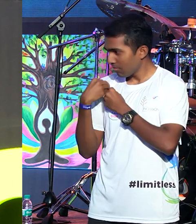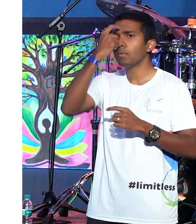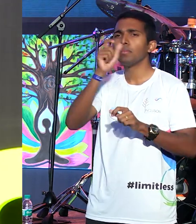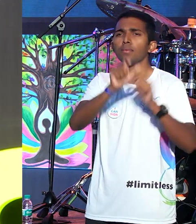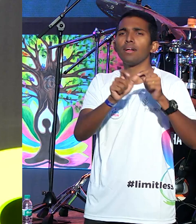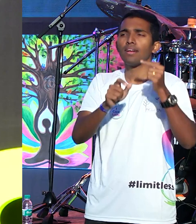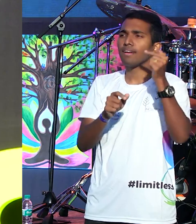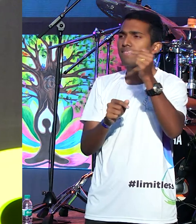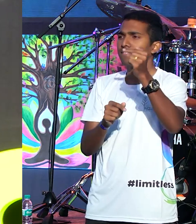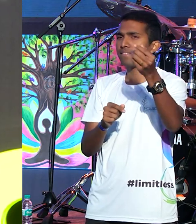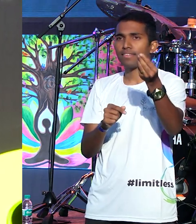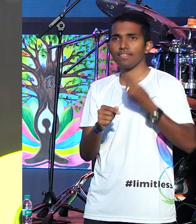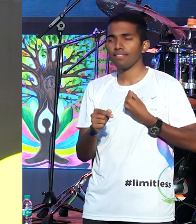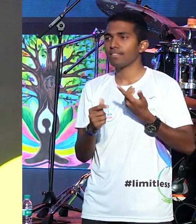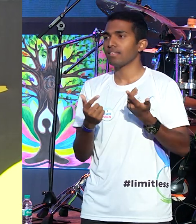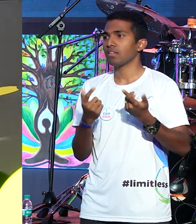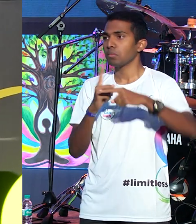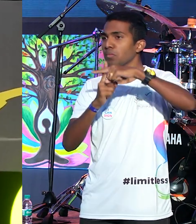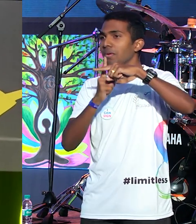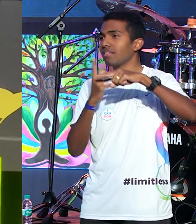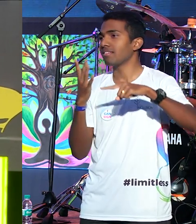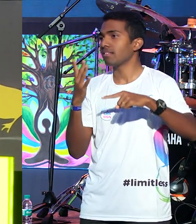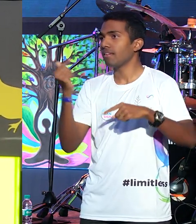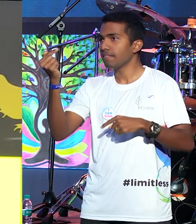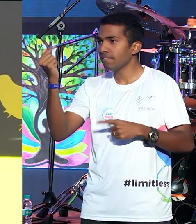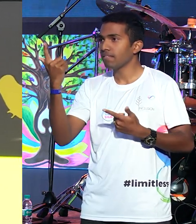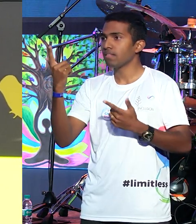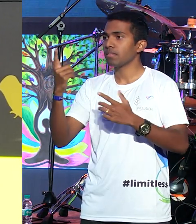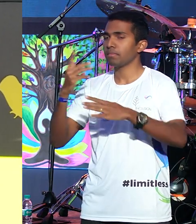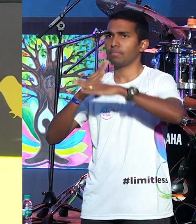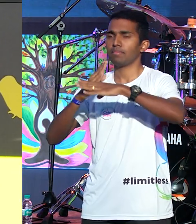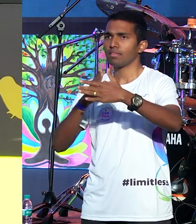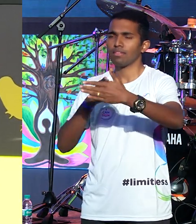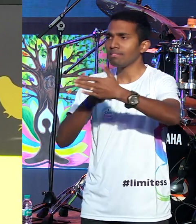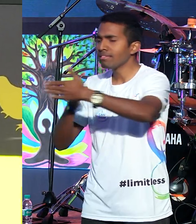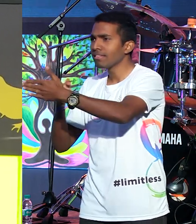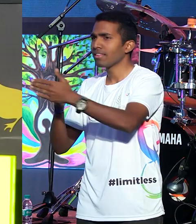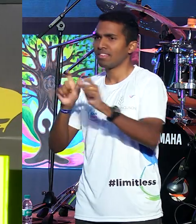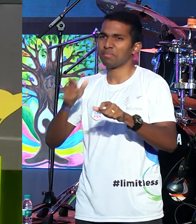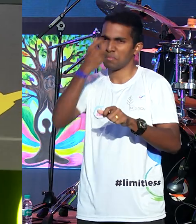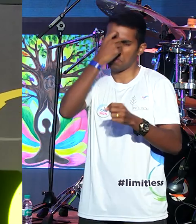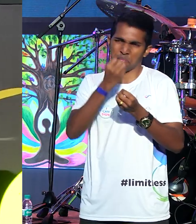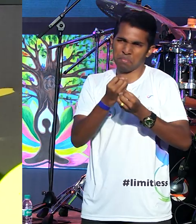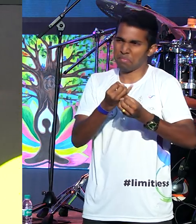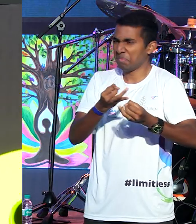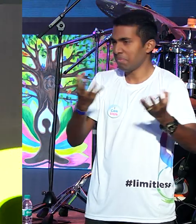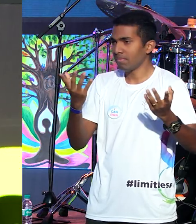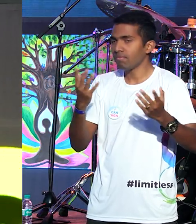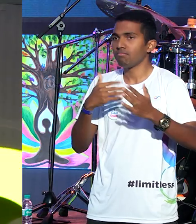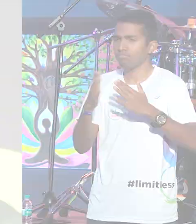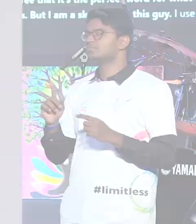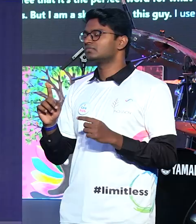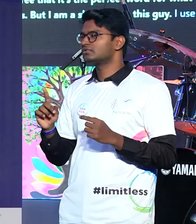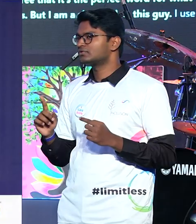inclusive. The good news though is all of us are here. All of us are change champions. All of us can actually make that